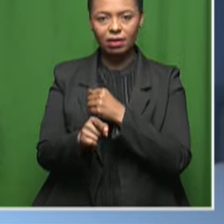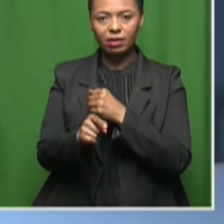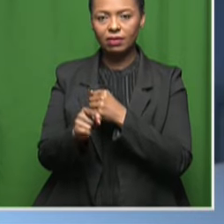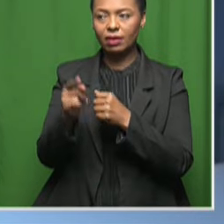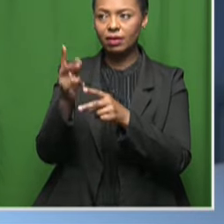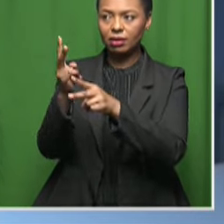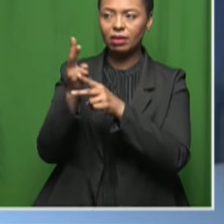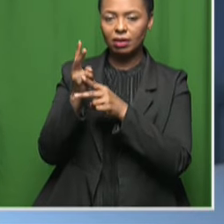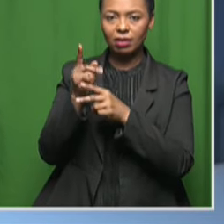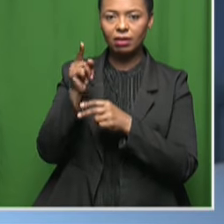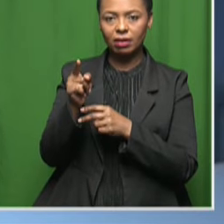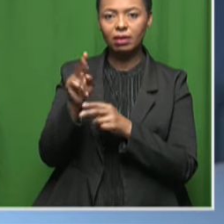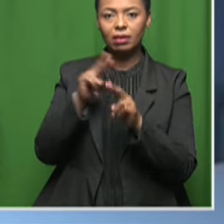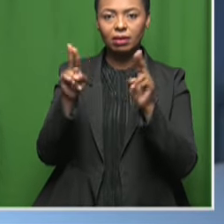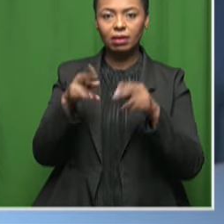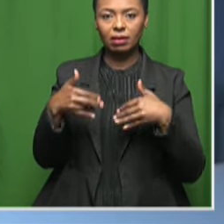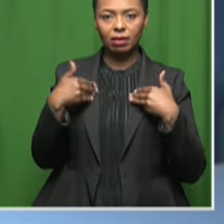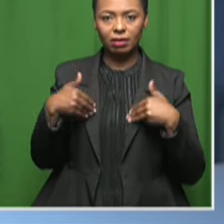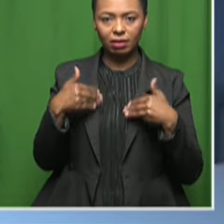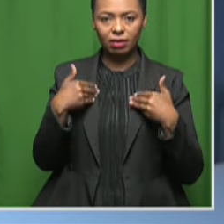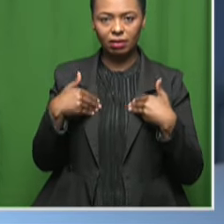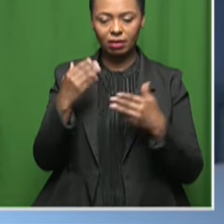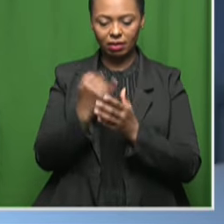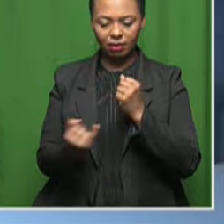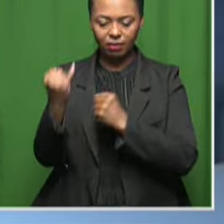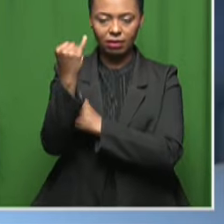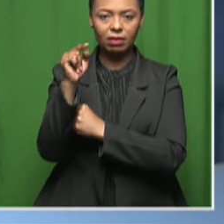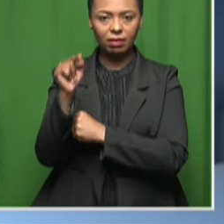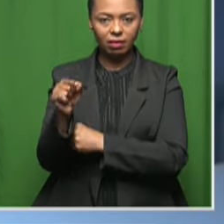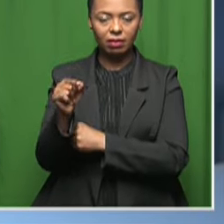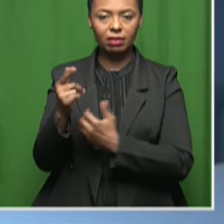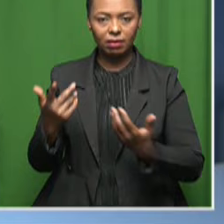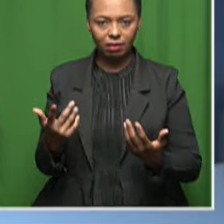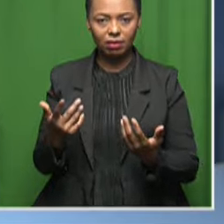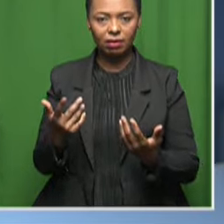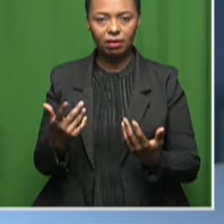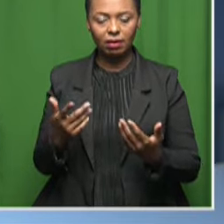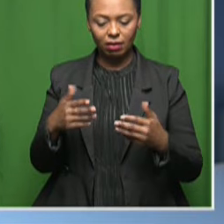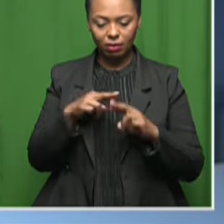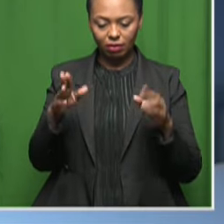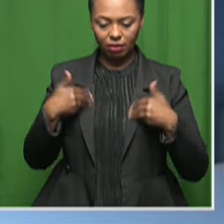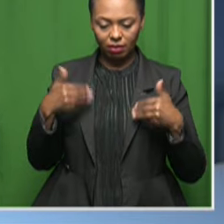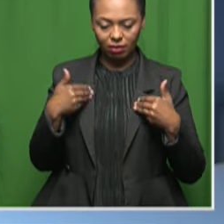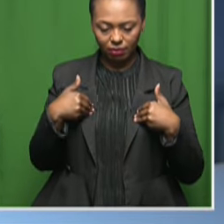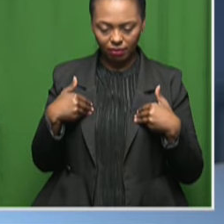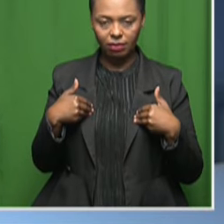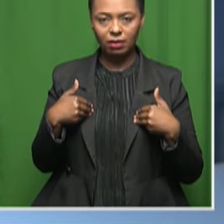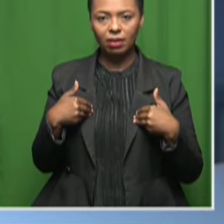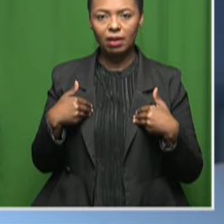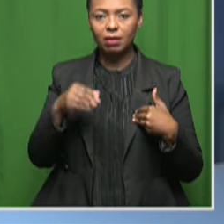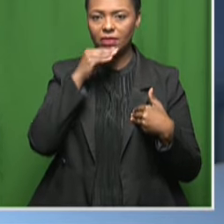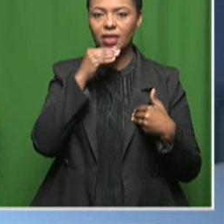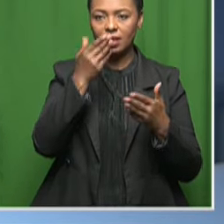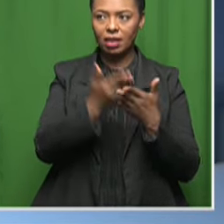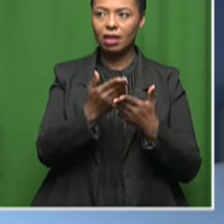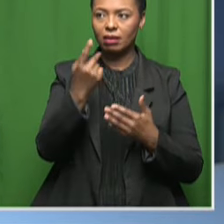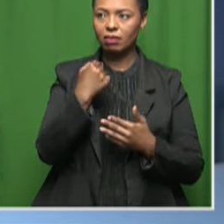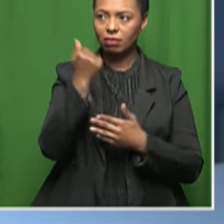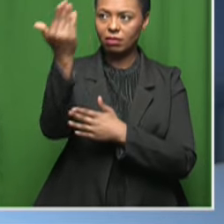credit rating agencies are rating that particular sovereign, they can appeal